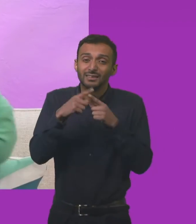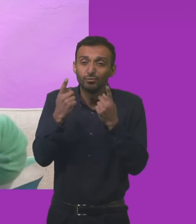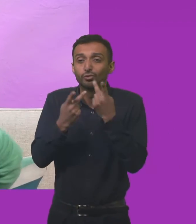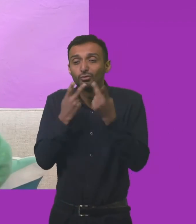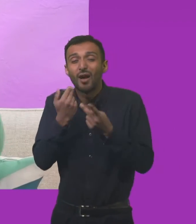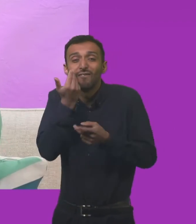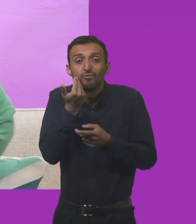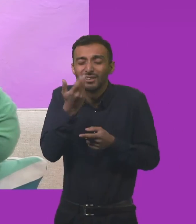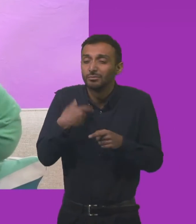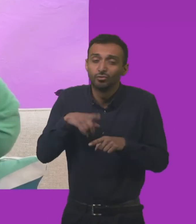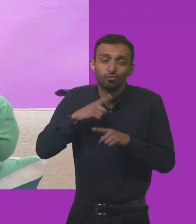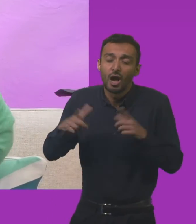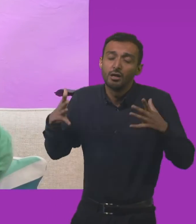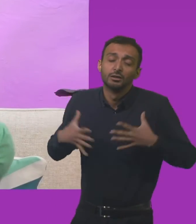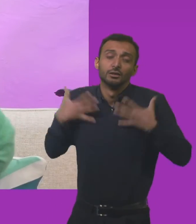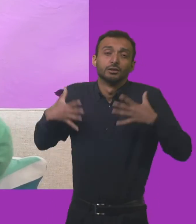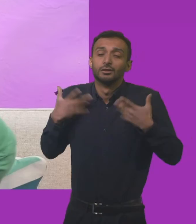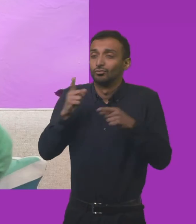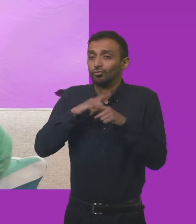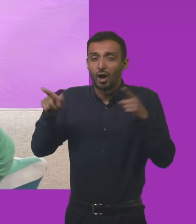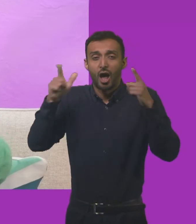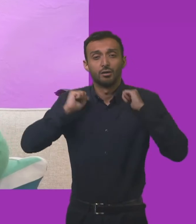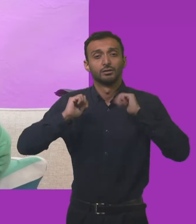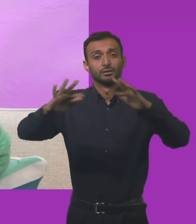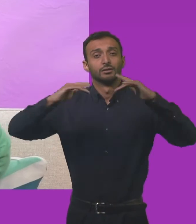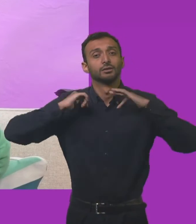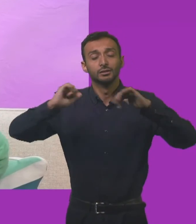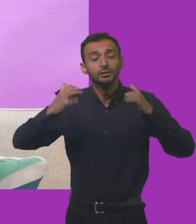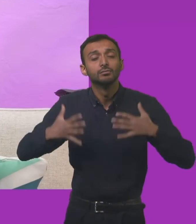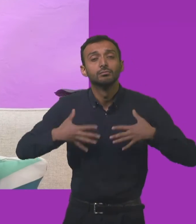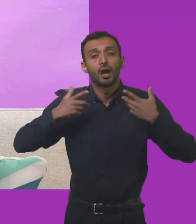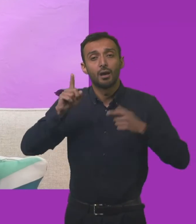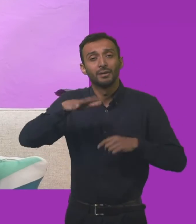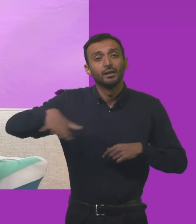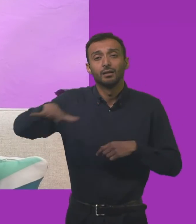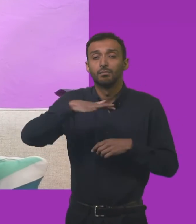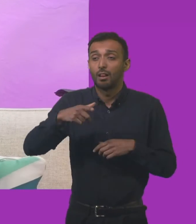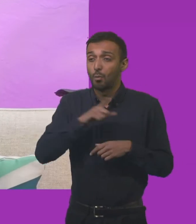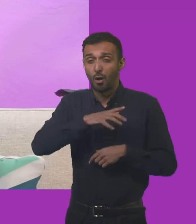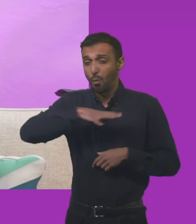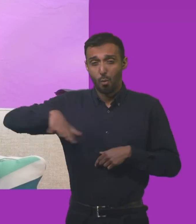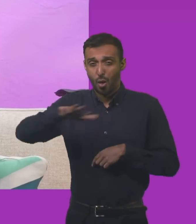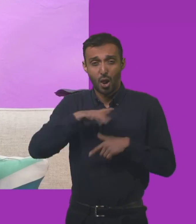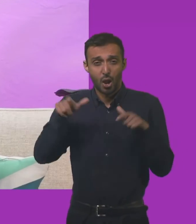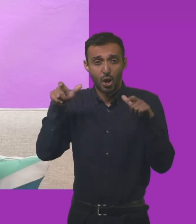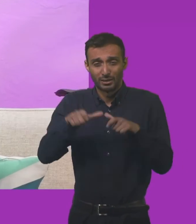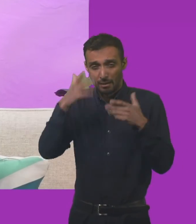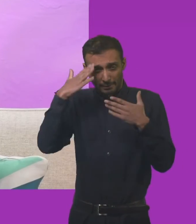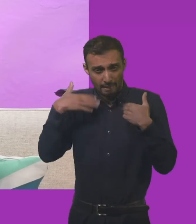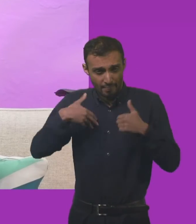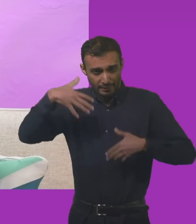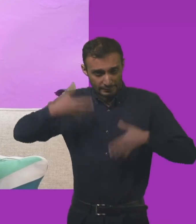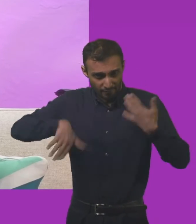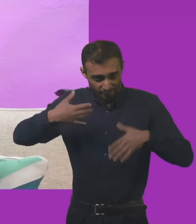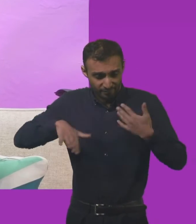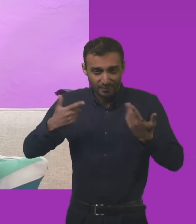my endorphins going and trying to inspire other people just to move a little bit because it'll help with your mental health since we're all locked down. And I kept getting